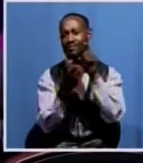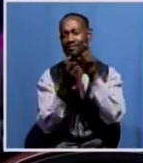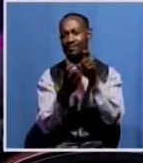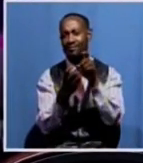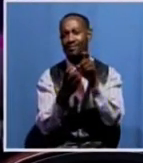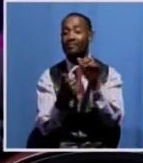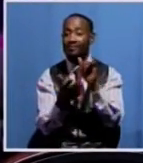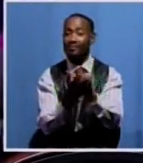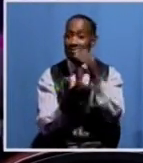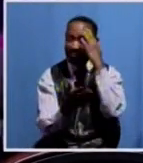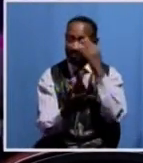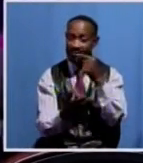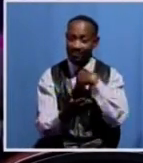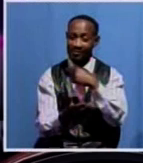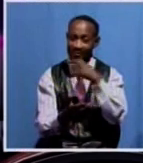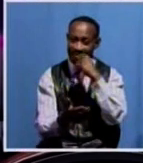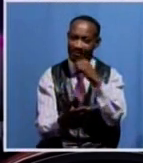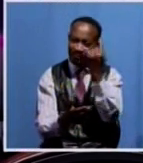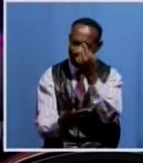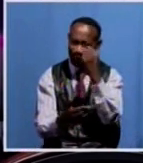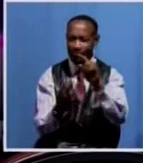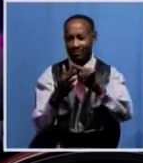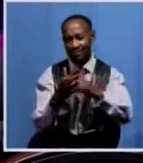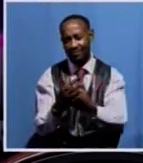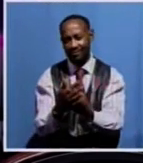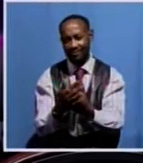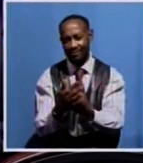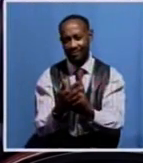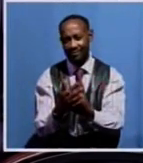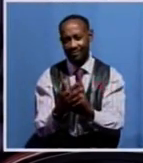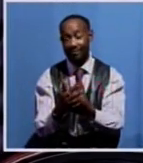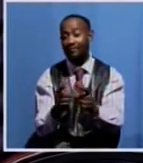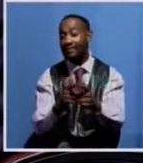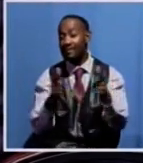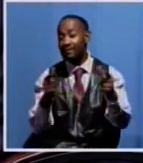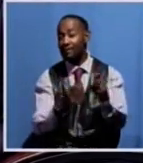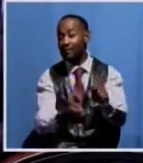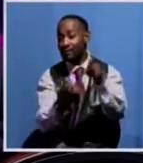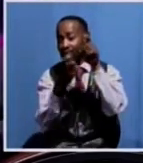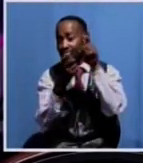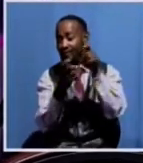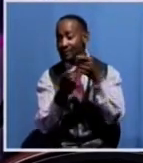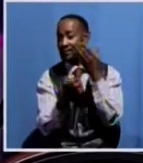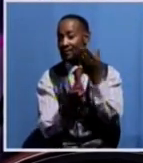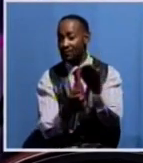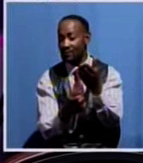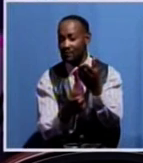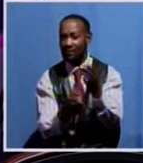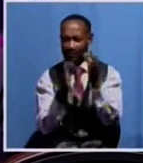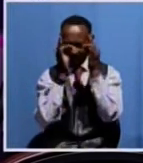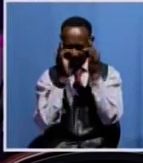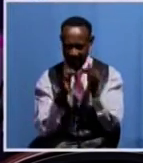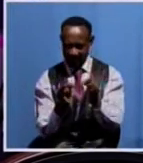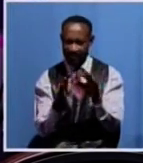is why I'm saying that it is a beginning. It is a beginning. And the greater challenge even is to determine exactly